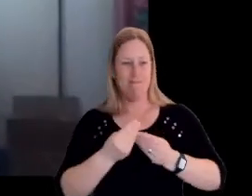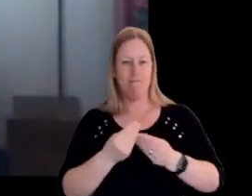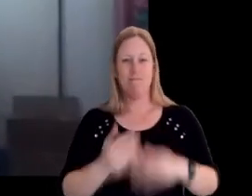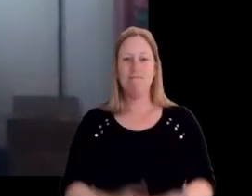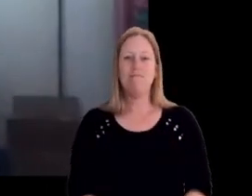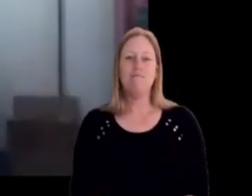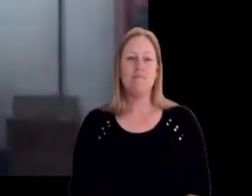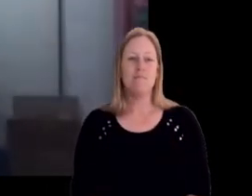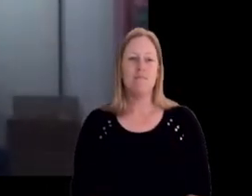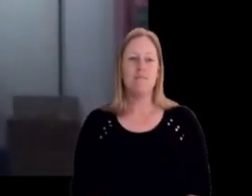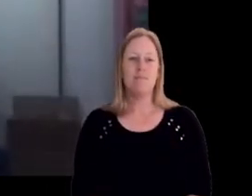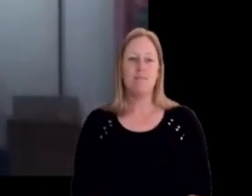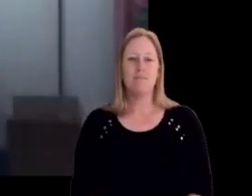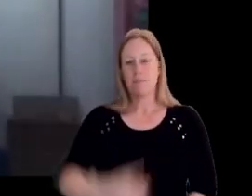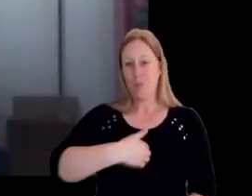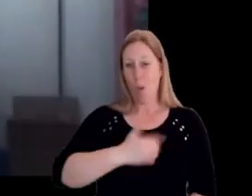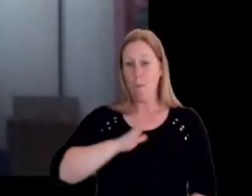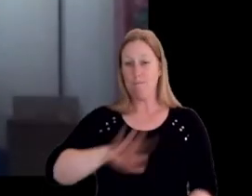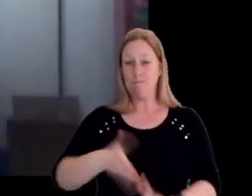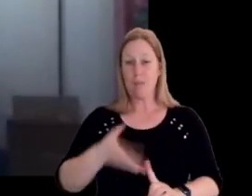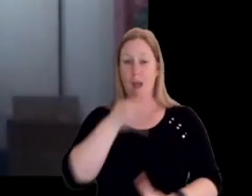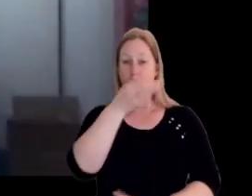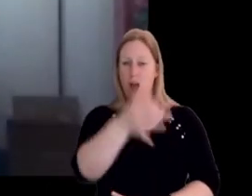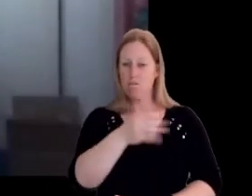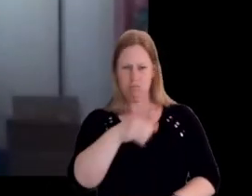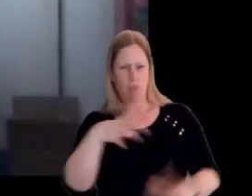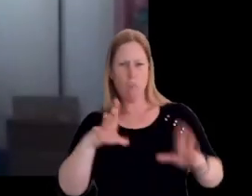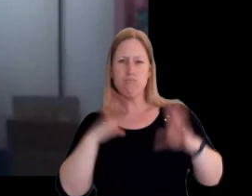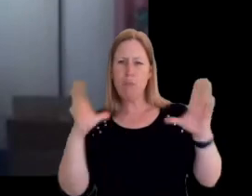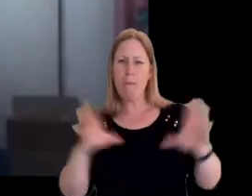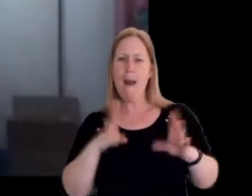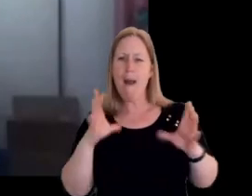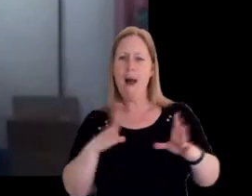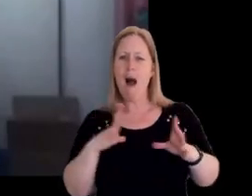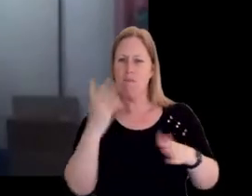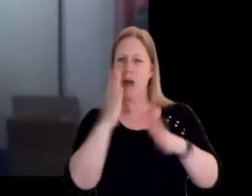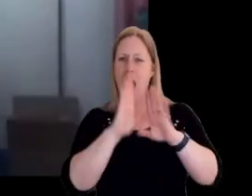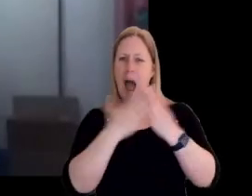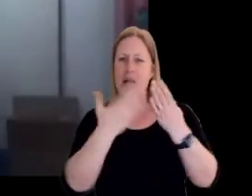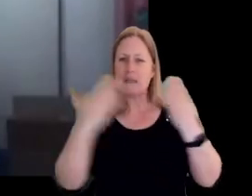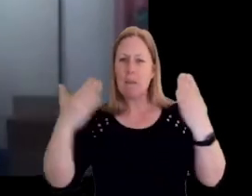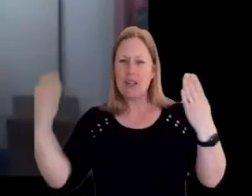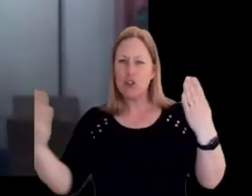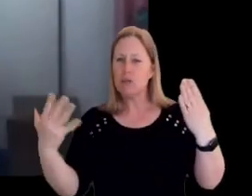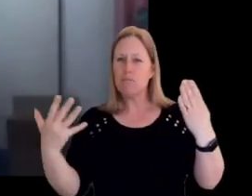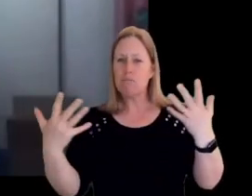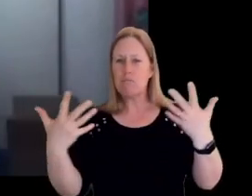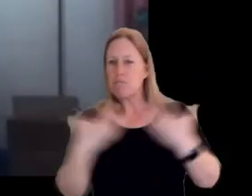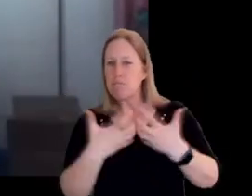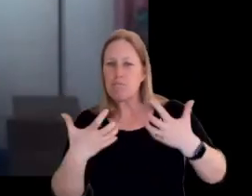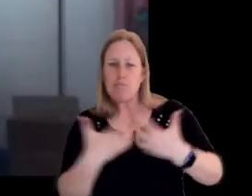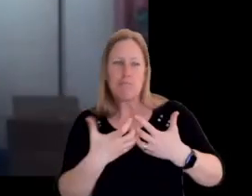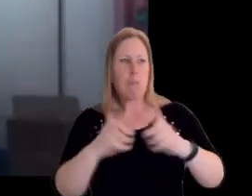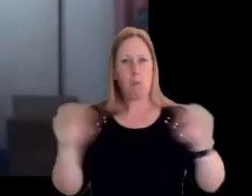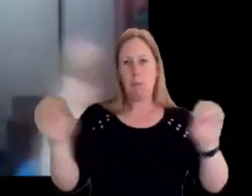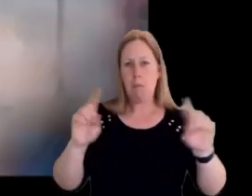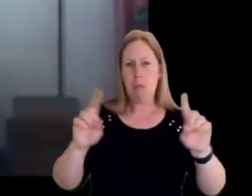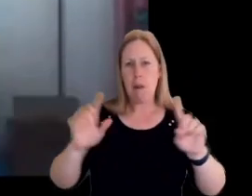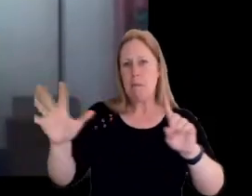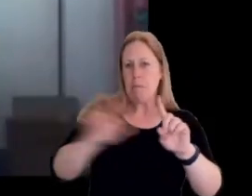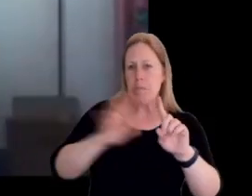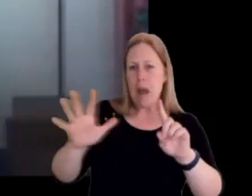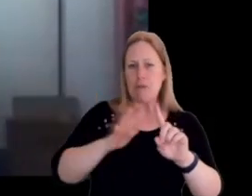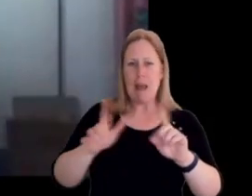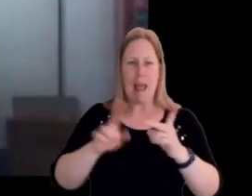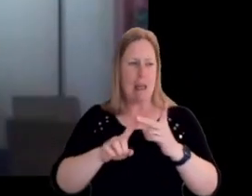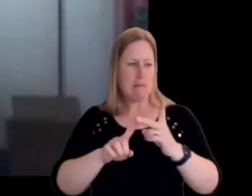like an audiobook. I wanted to ask Melissa about the prep for the exhibition. So a little bit of